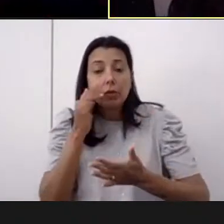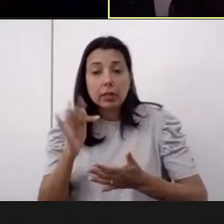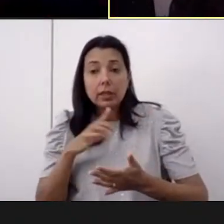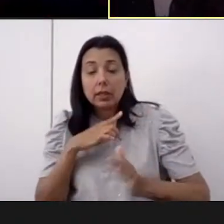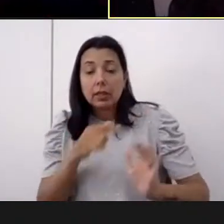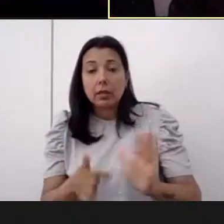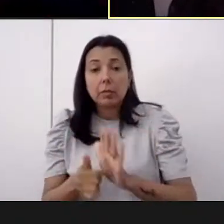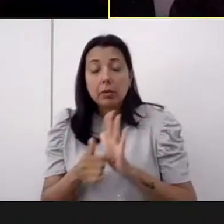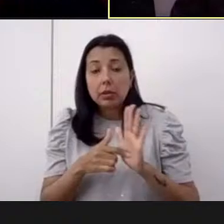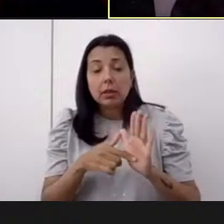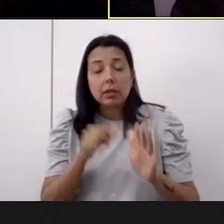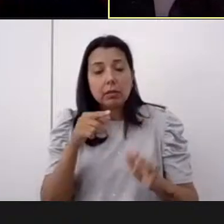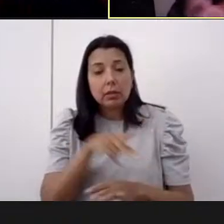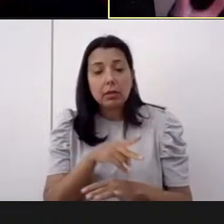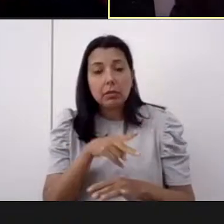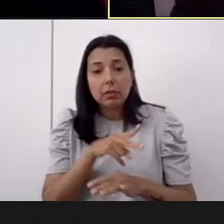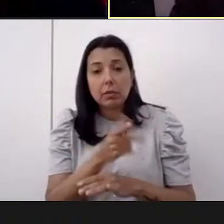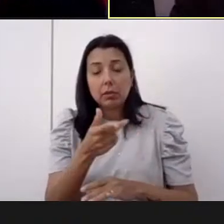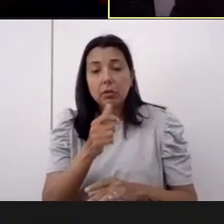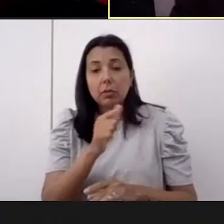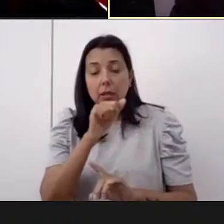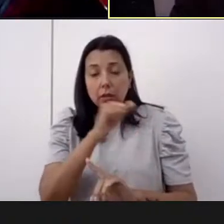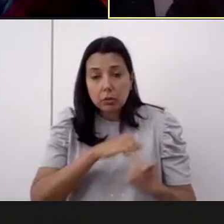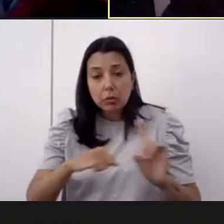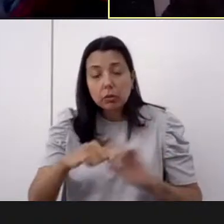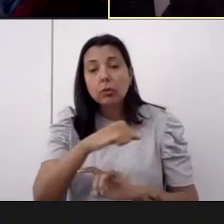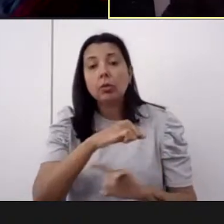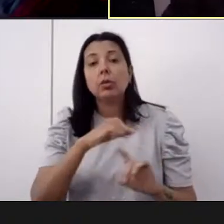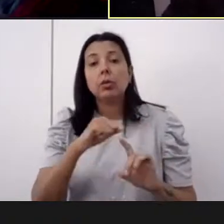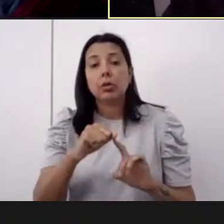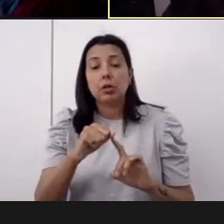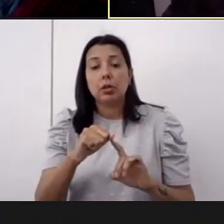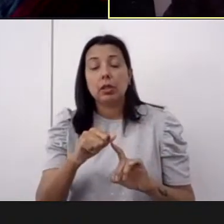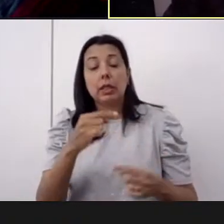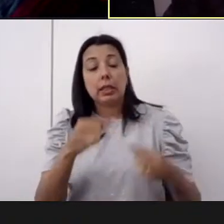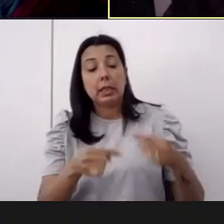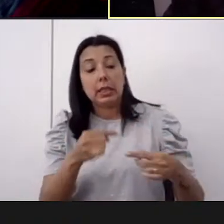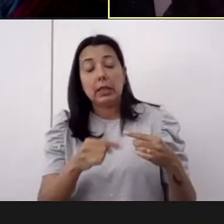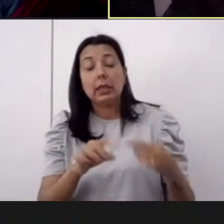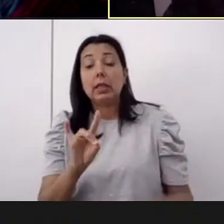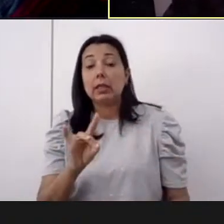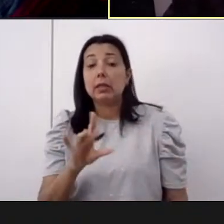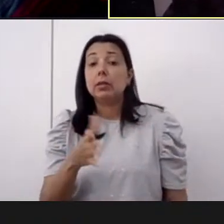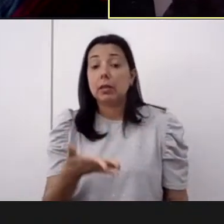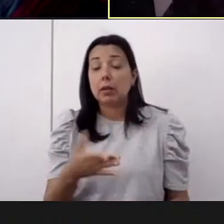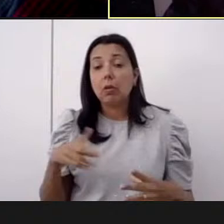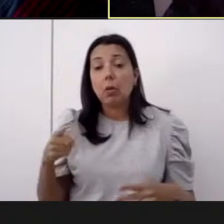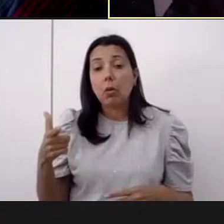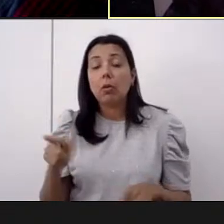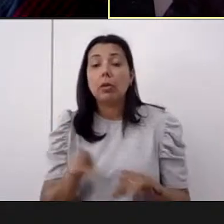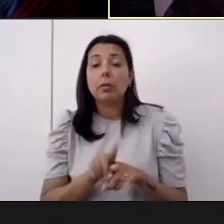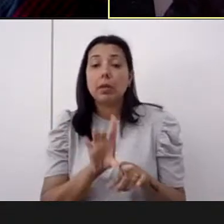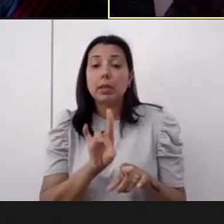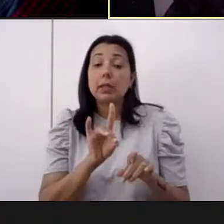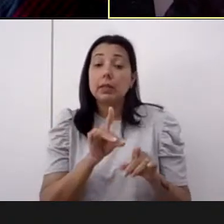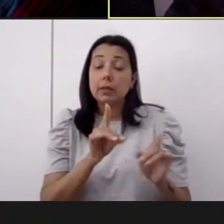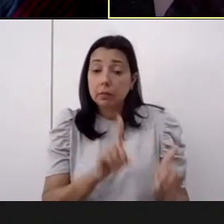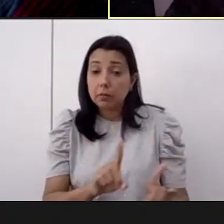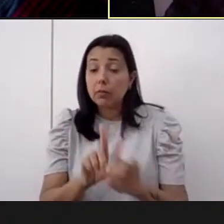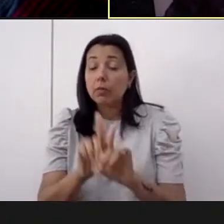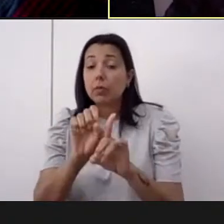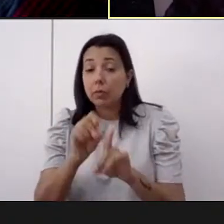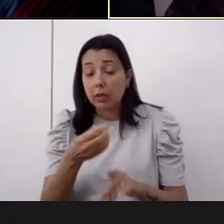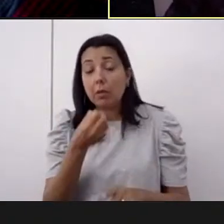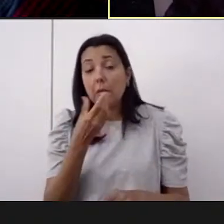sociology, and political science, is very interesting for us. Is a very interesting approach for us to